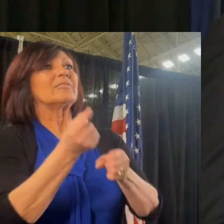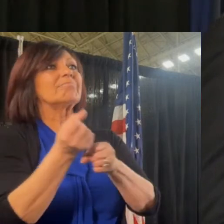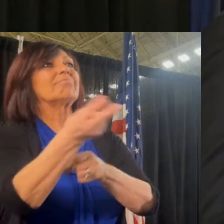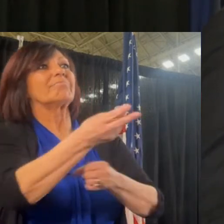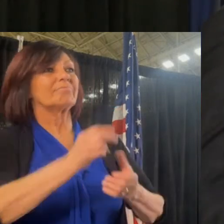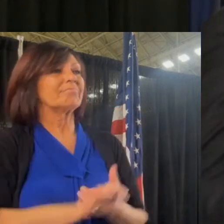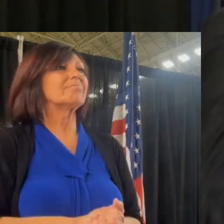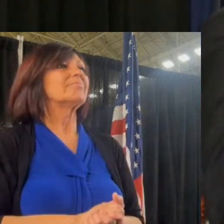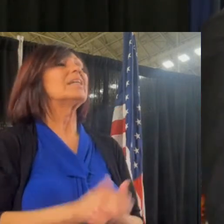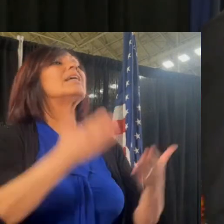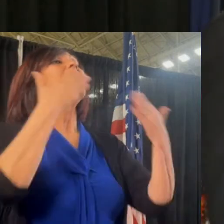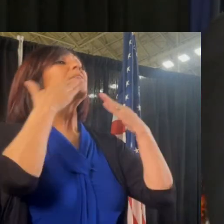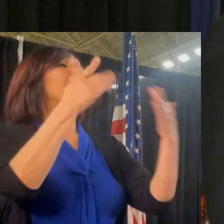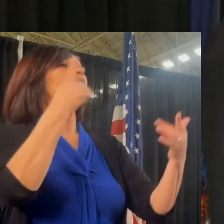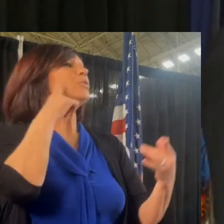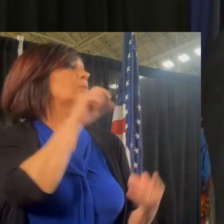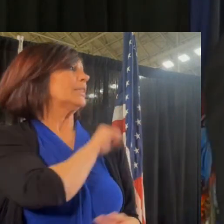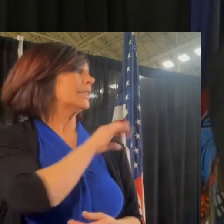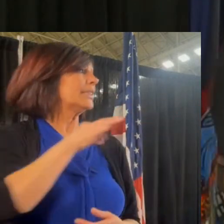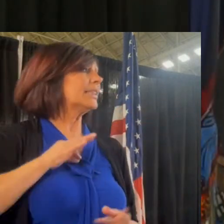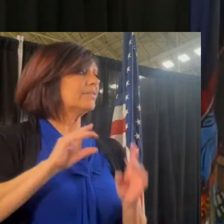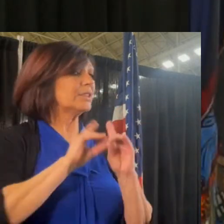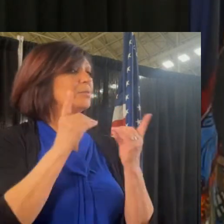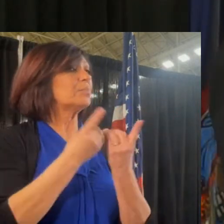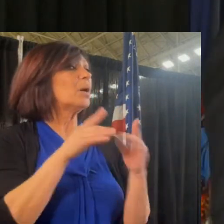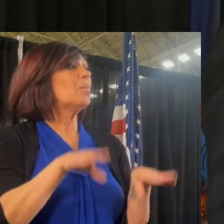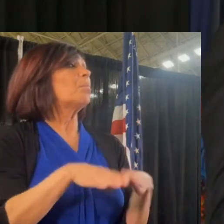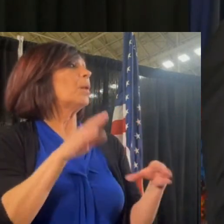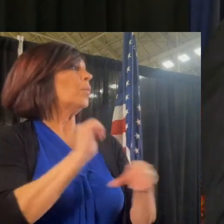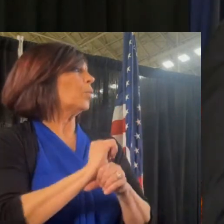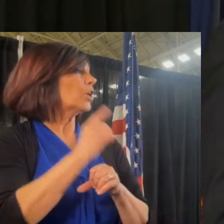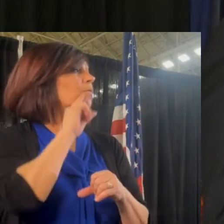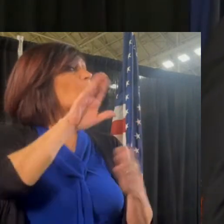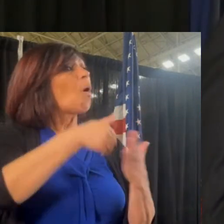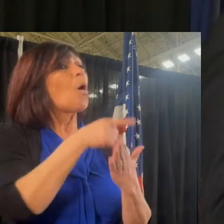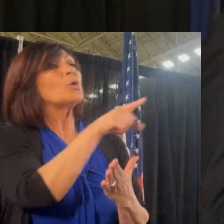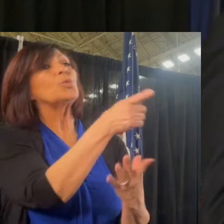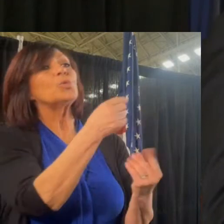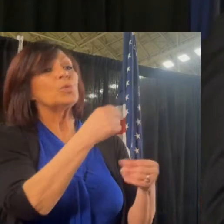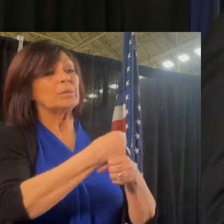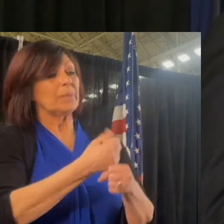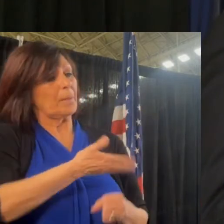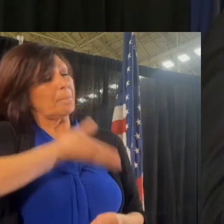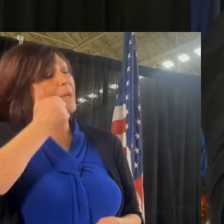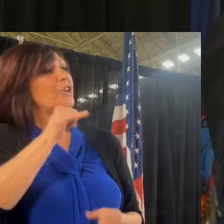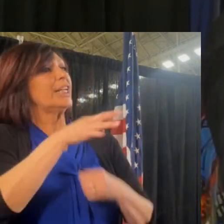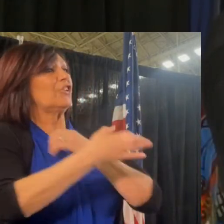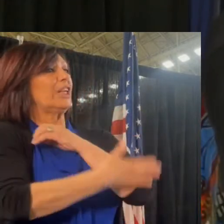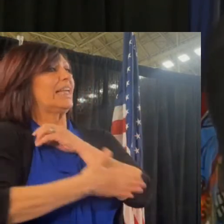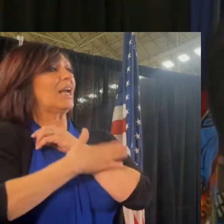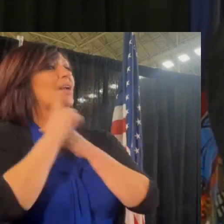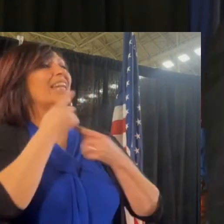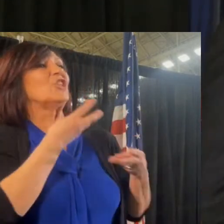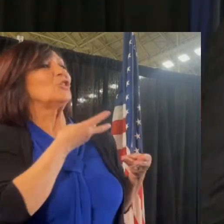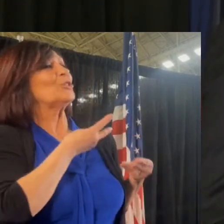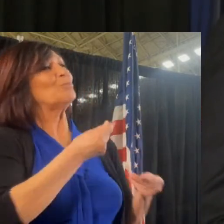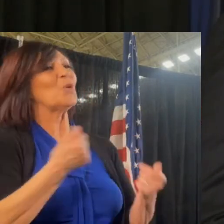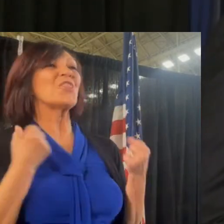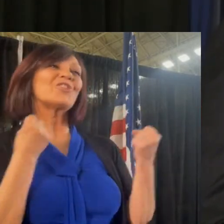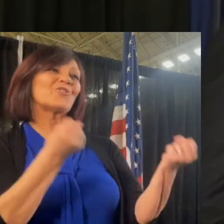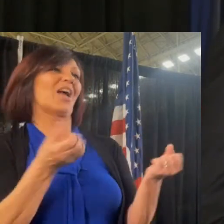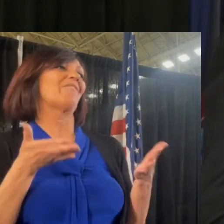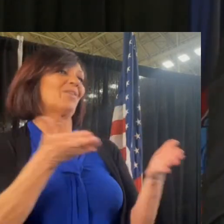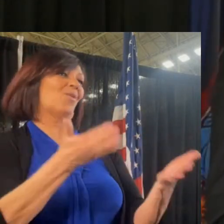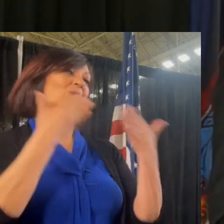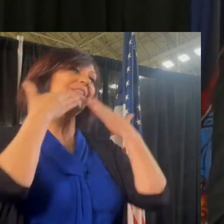reviews. Thank you to the staff at the Department of Public Works for all you do to create a better Erie County and smoother driving roads.